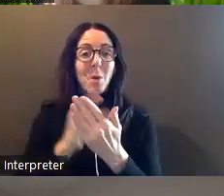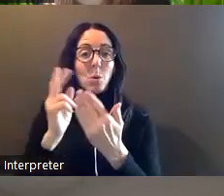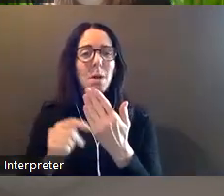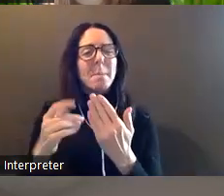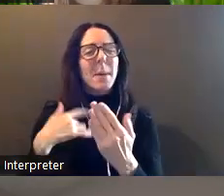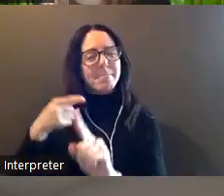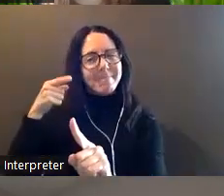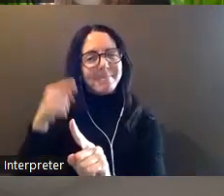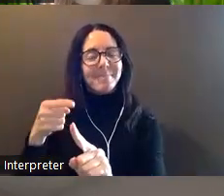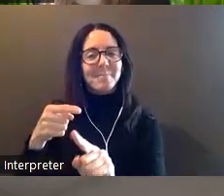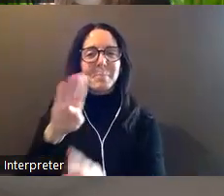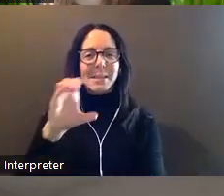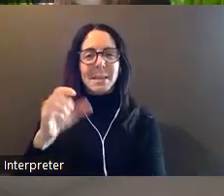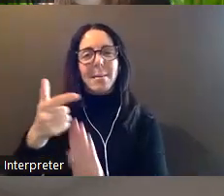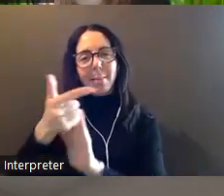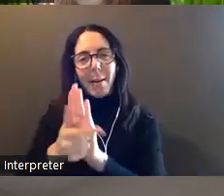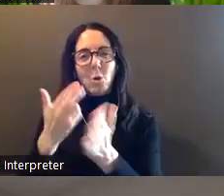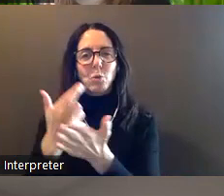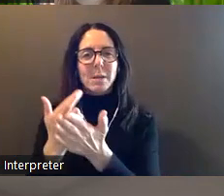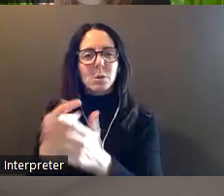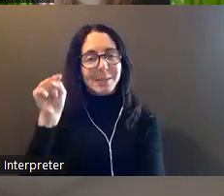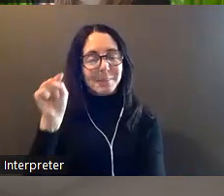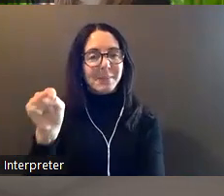specific to BC laws and resources.